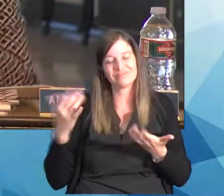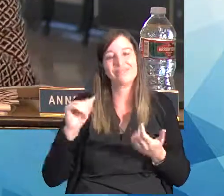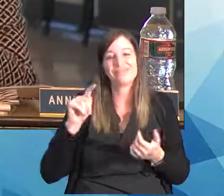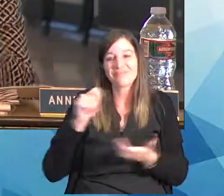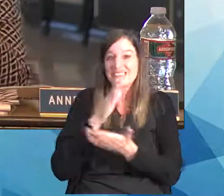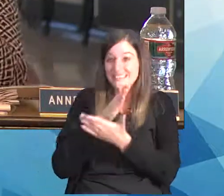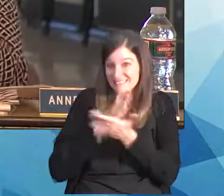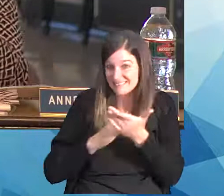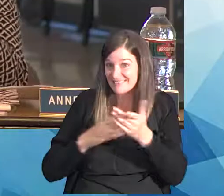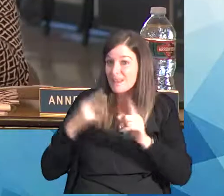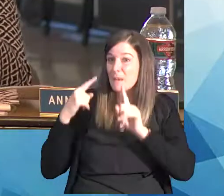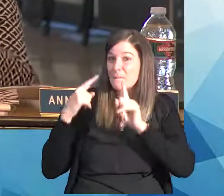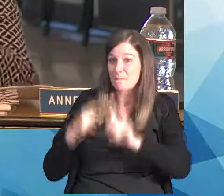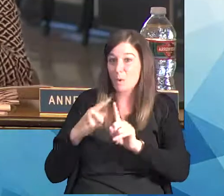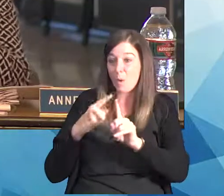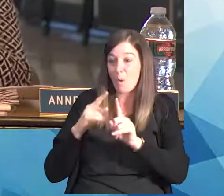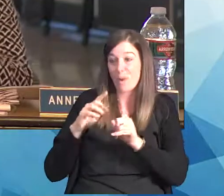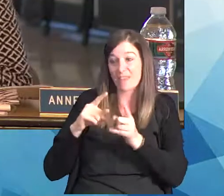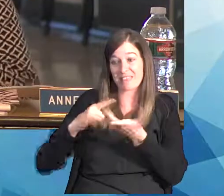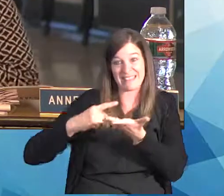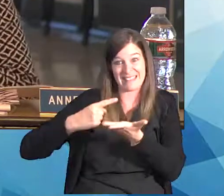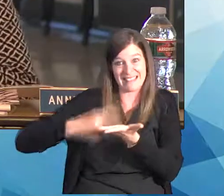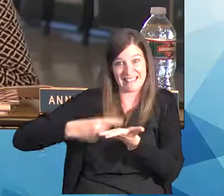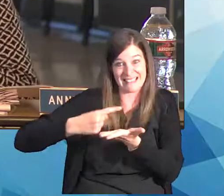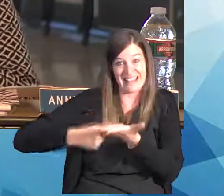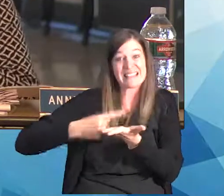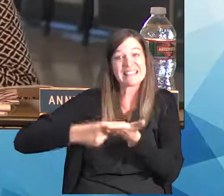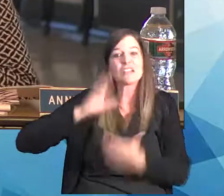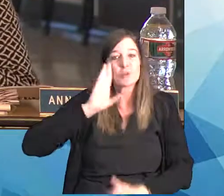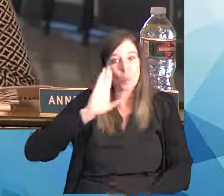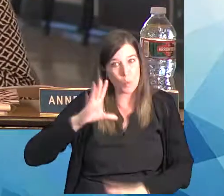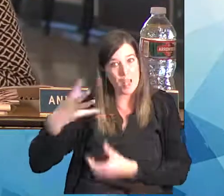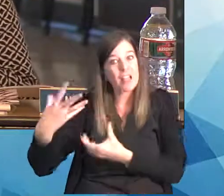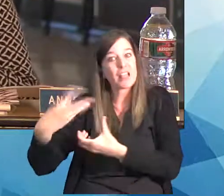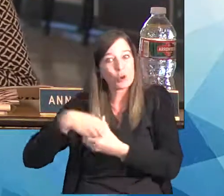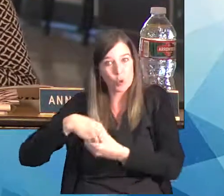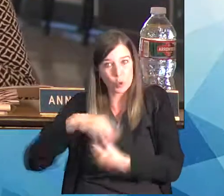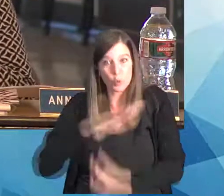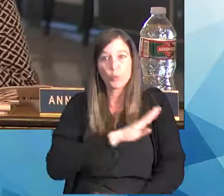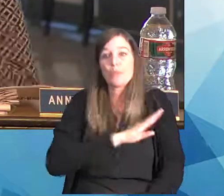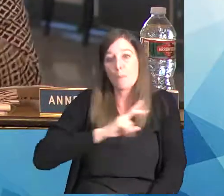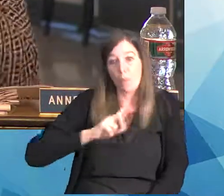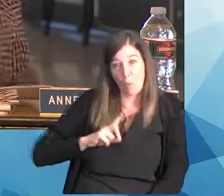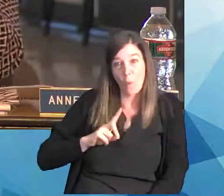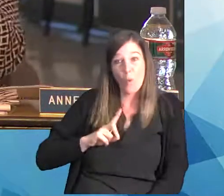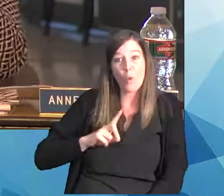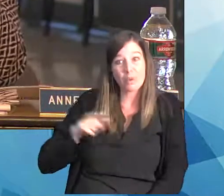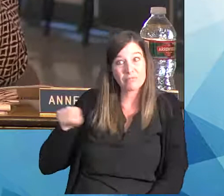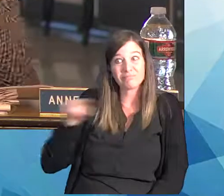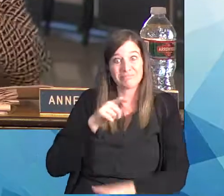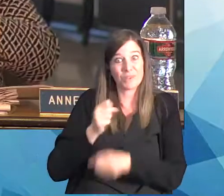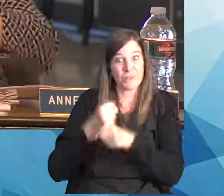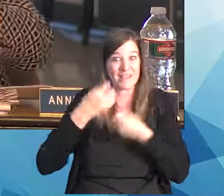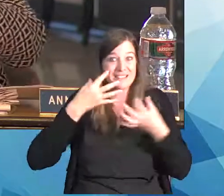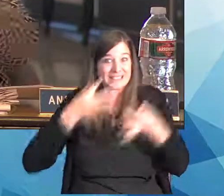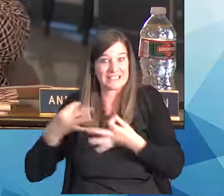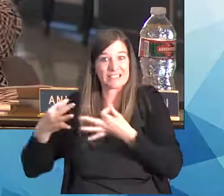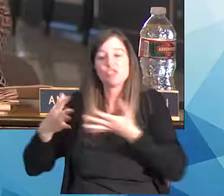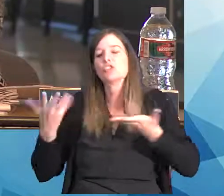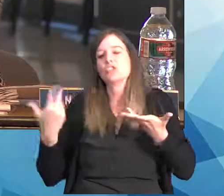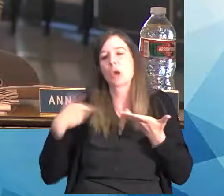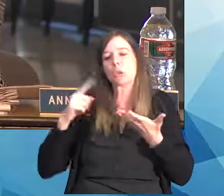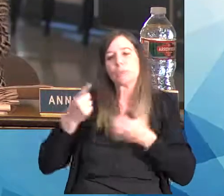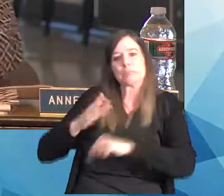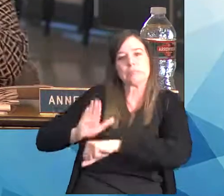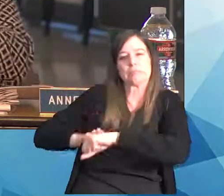point, those discussions will include you, ASDB board. So I just wanted to kind of give you